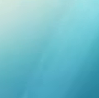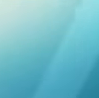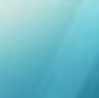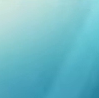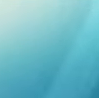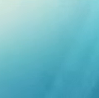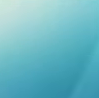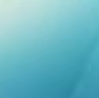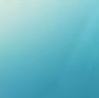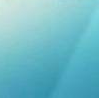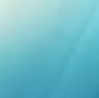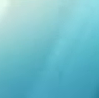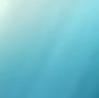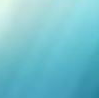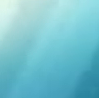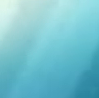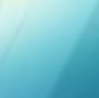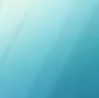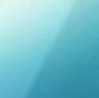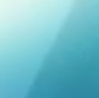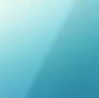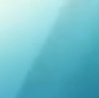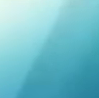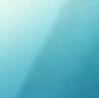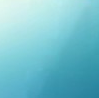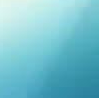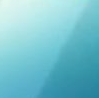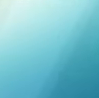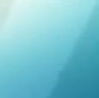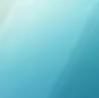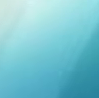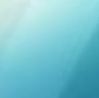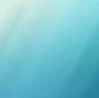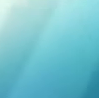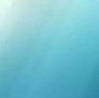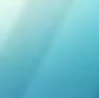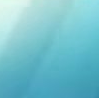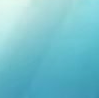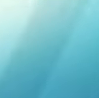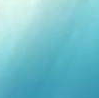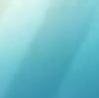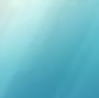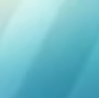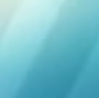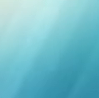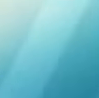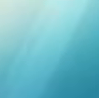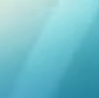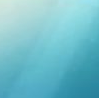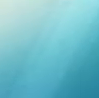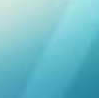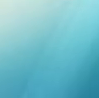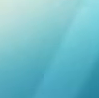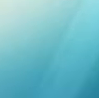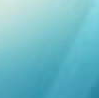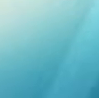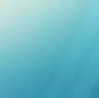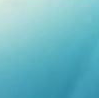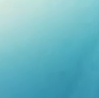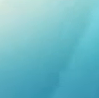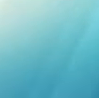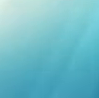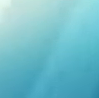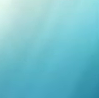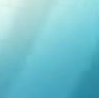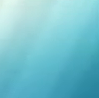to report to you today,The number of new confirmed cases is 29, making the total number